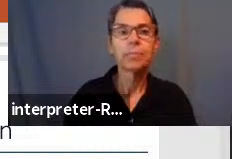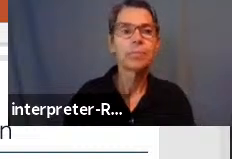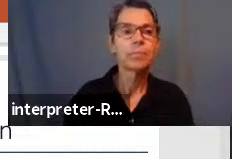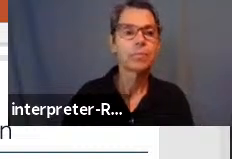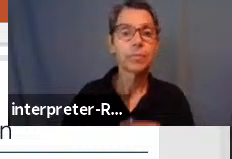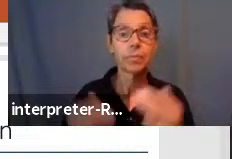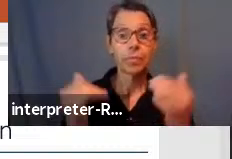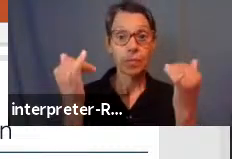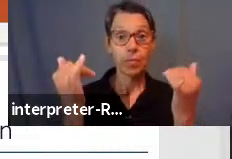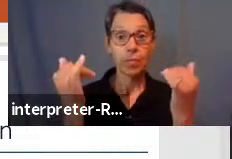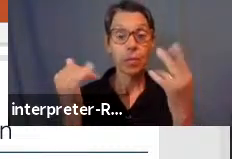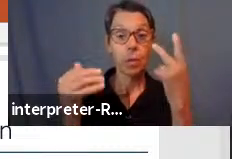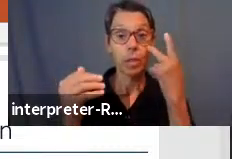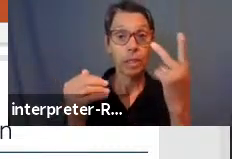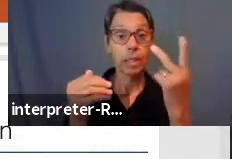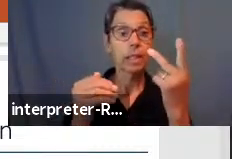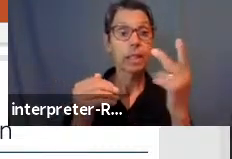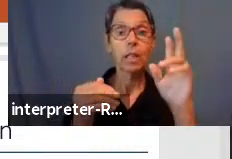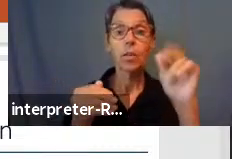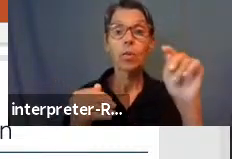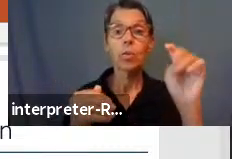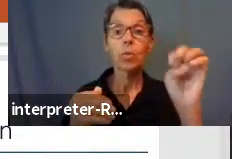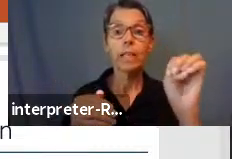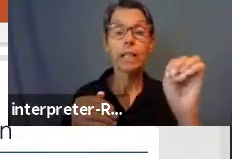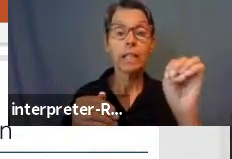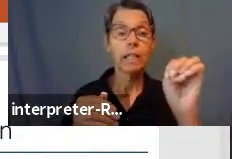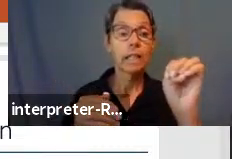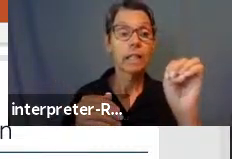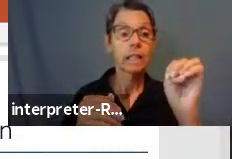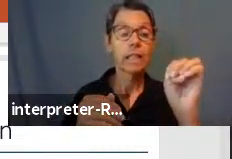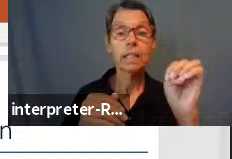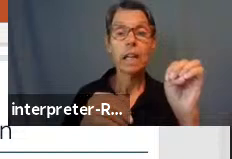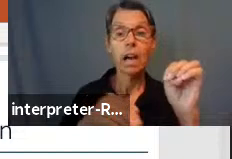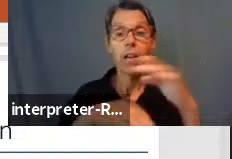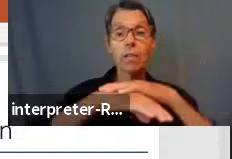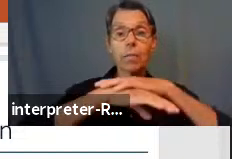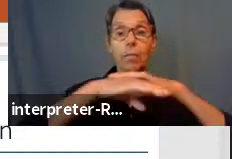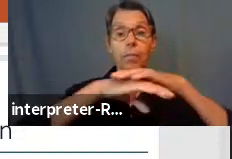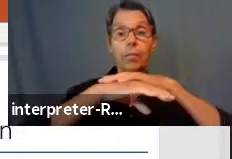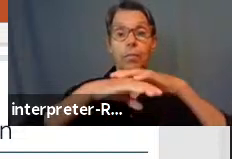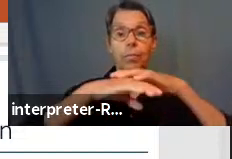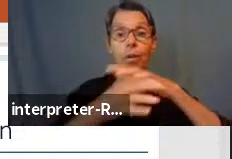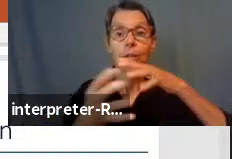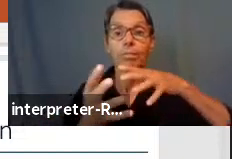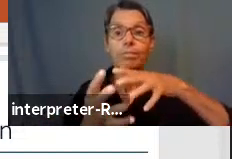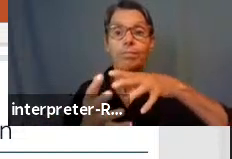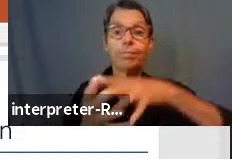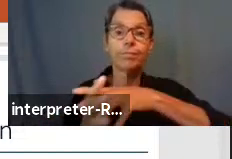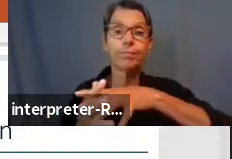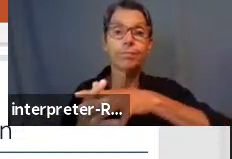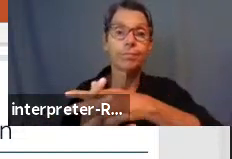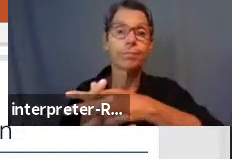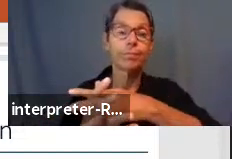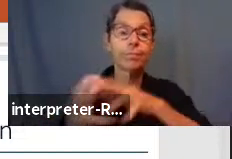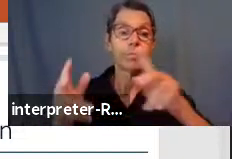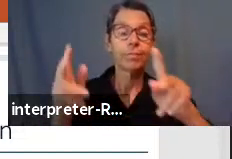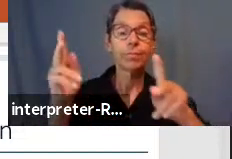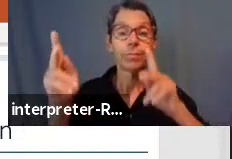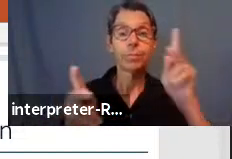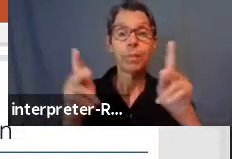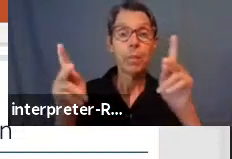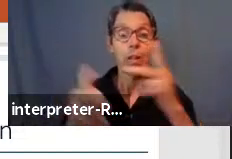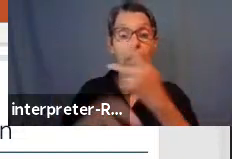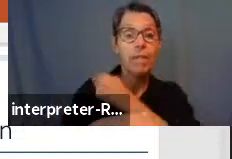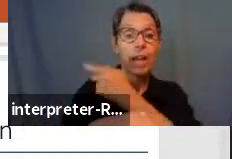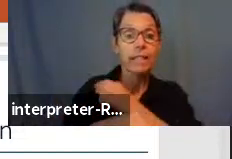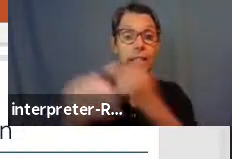In this slide, you can see the rate of Native Americans vaccinated in Kansas, broken down by age. So you can see that